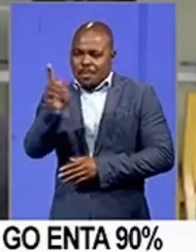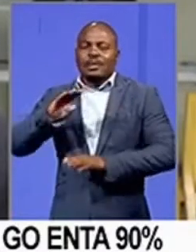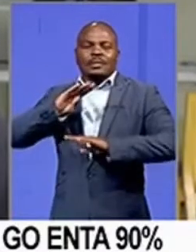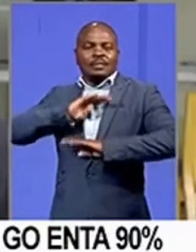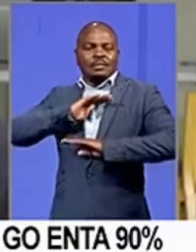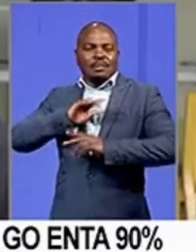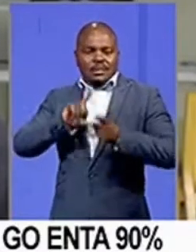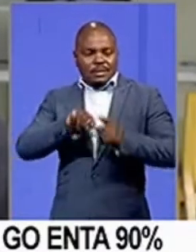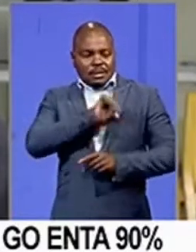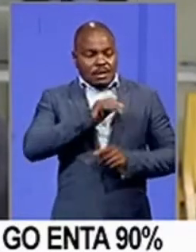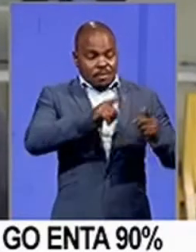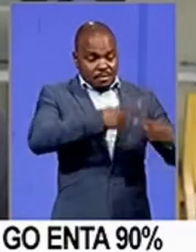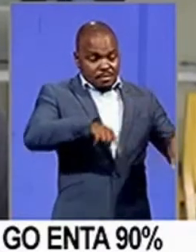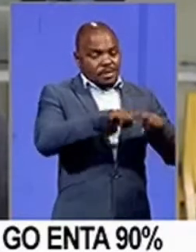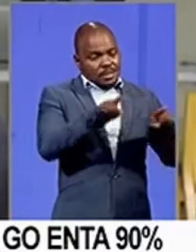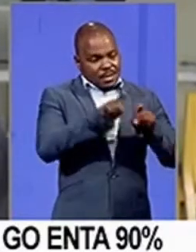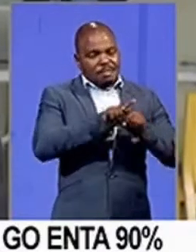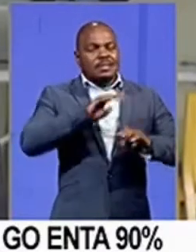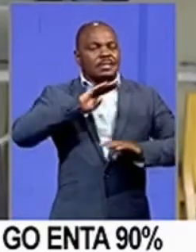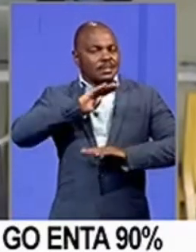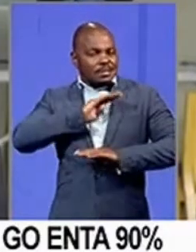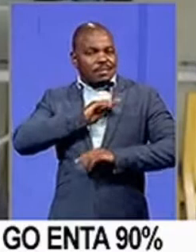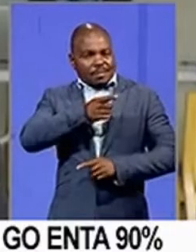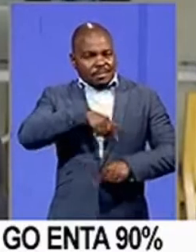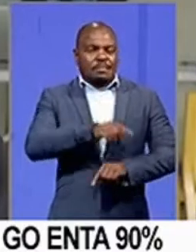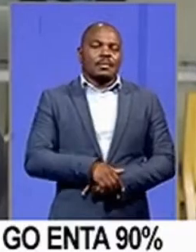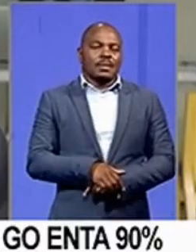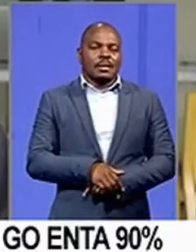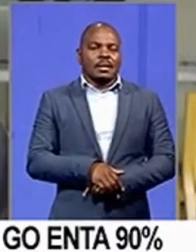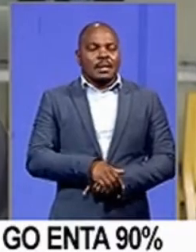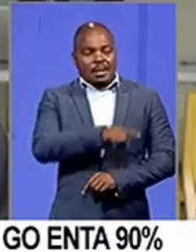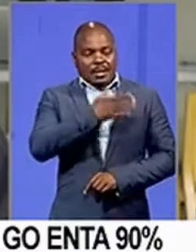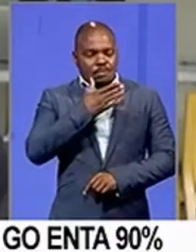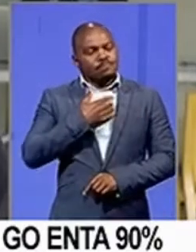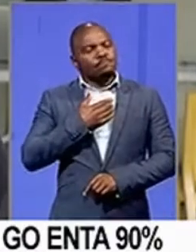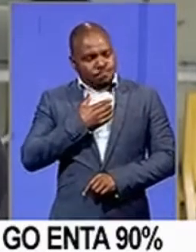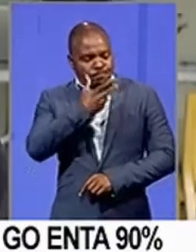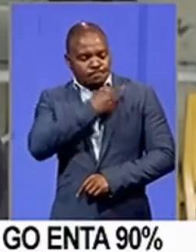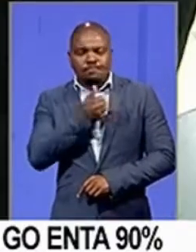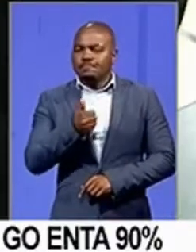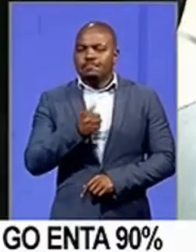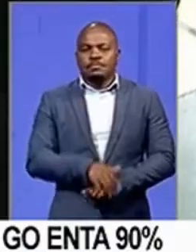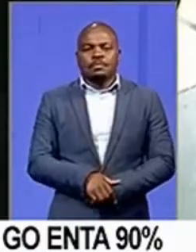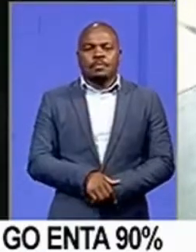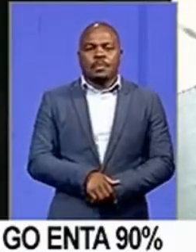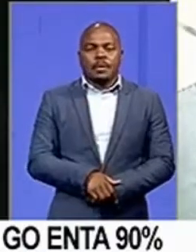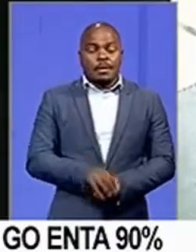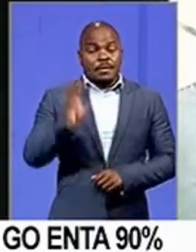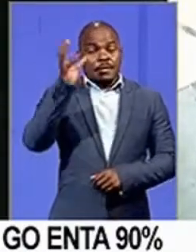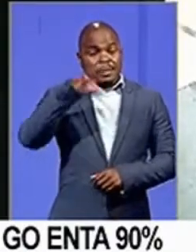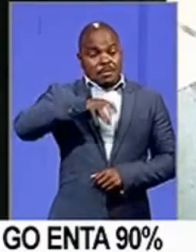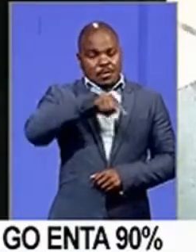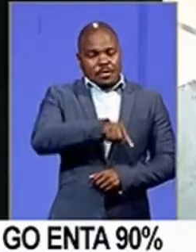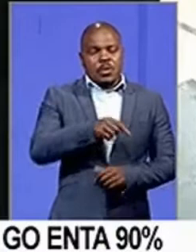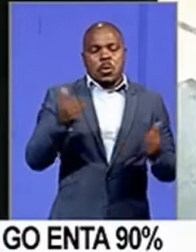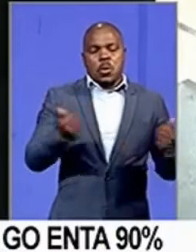mmoho le basebeletsi ba rona ba ditšhankana ba thabetse hore ba fumane moento. Province ya Free State e